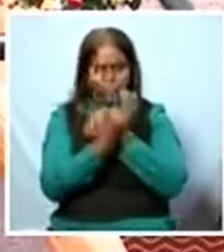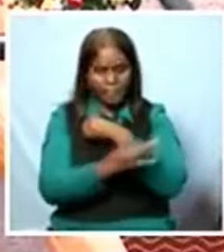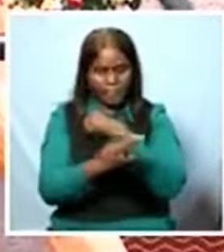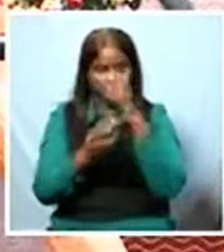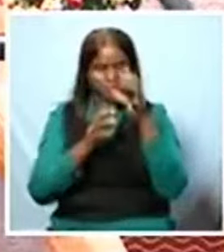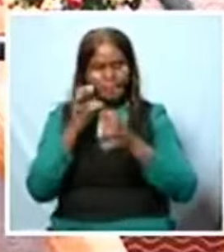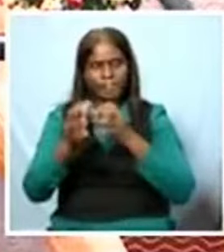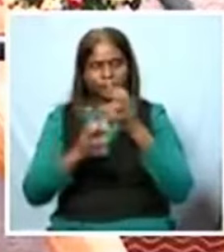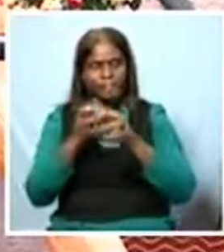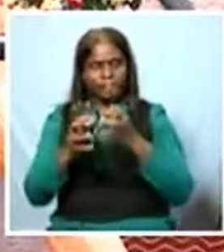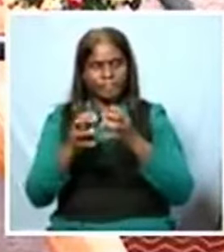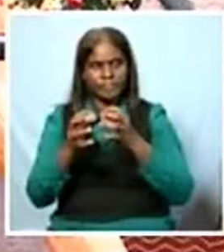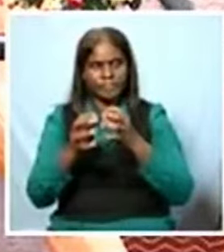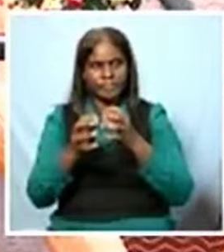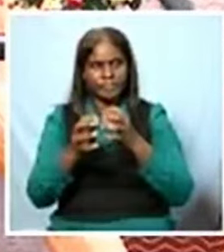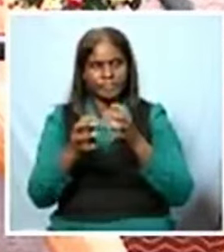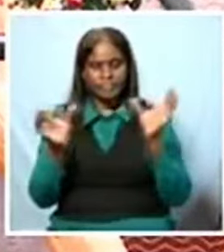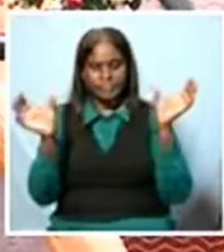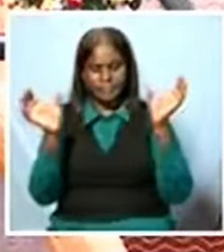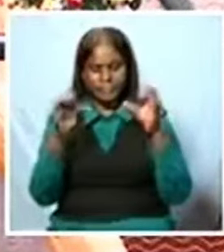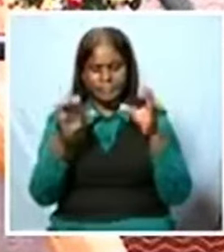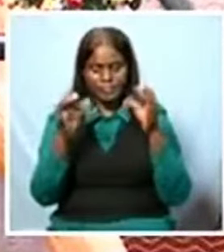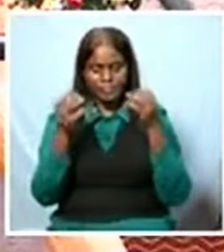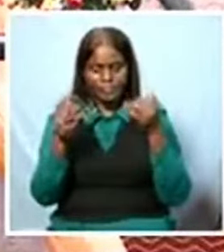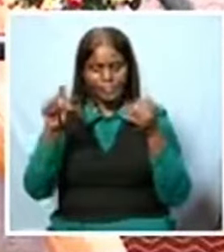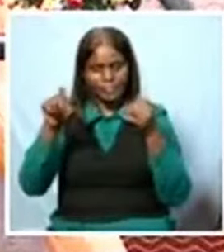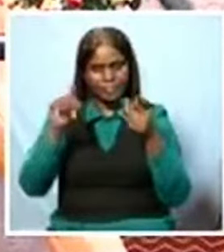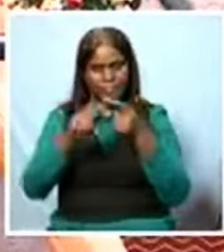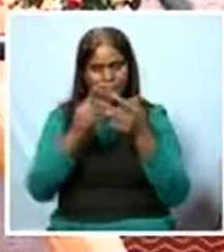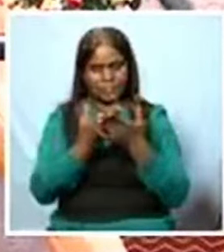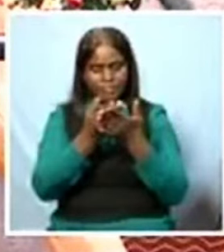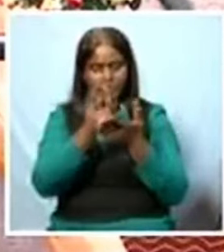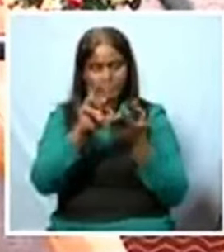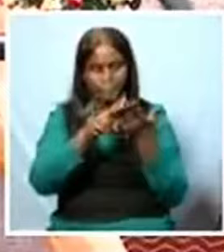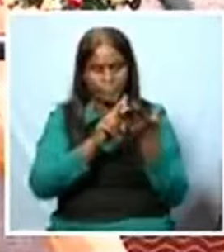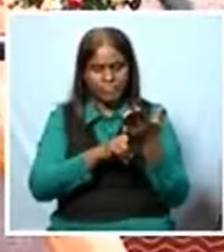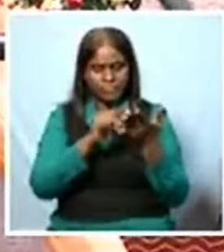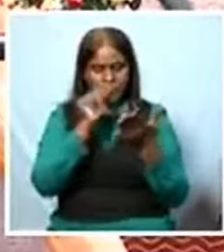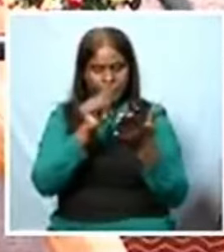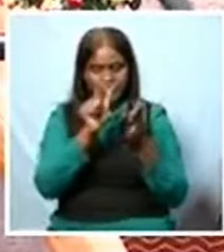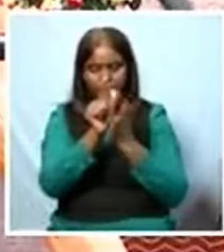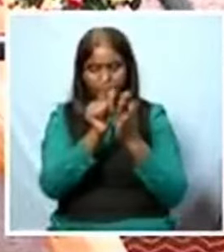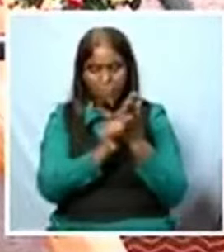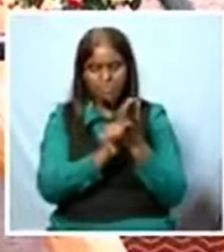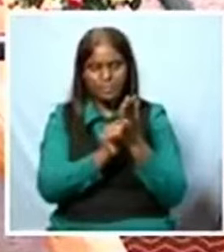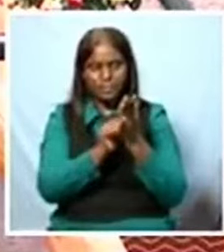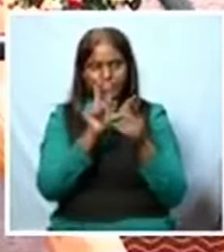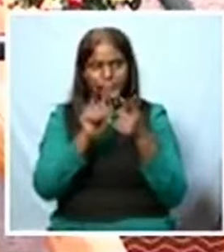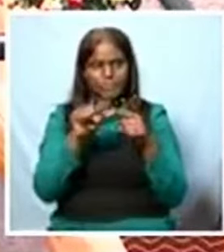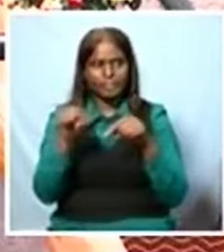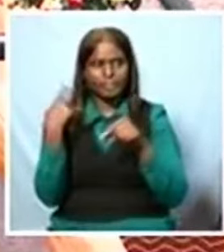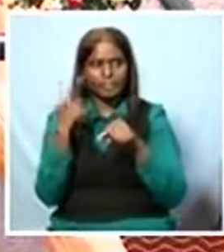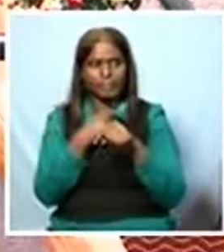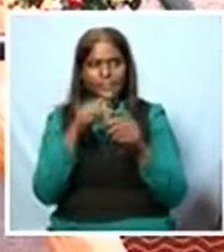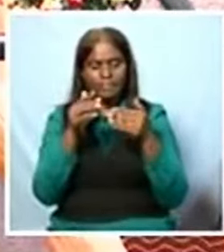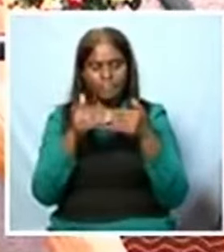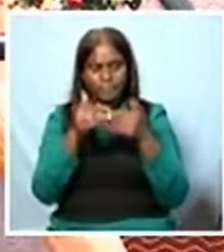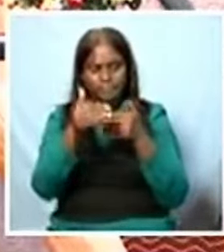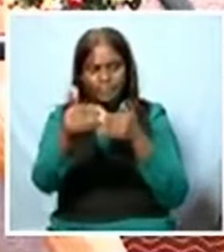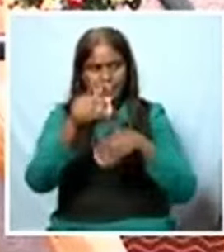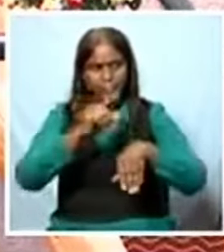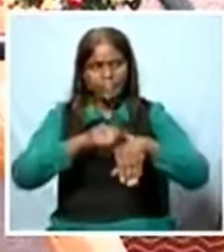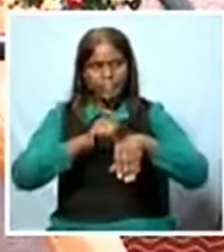Affairs. The committee is required to submit its report on the bill to the House in due